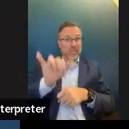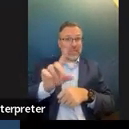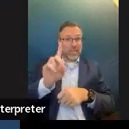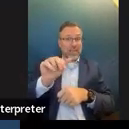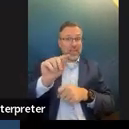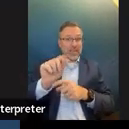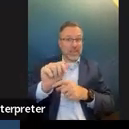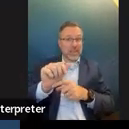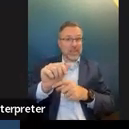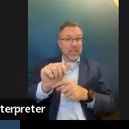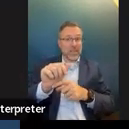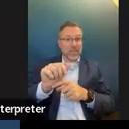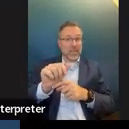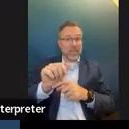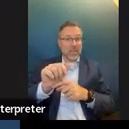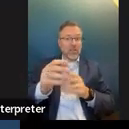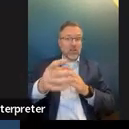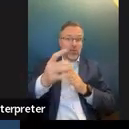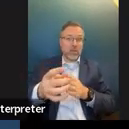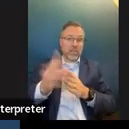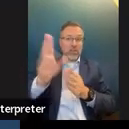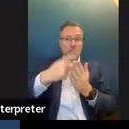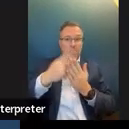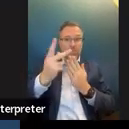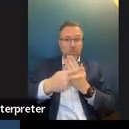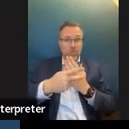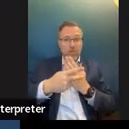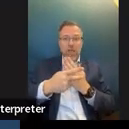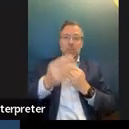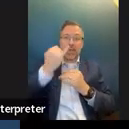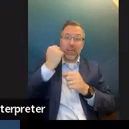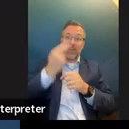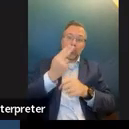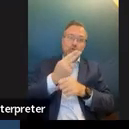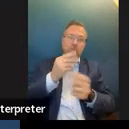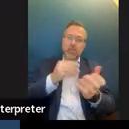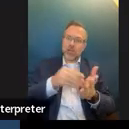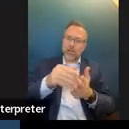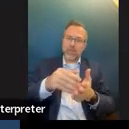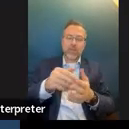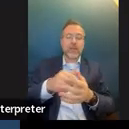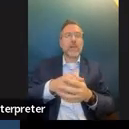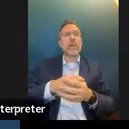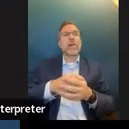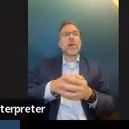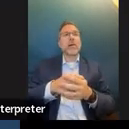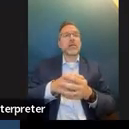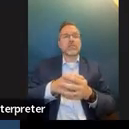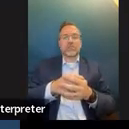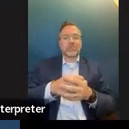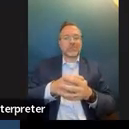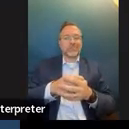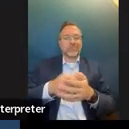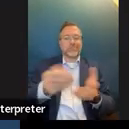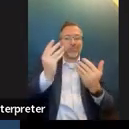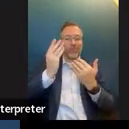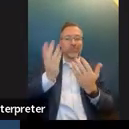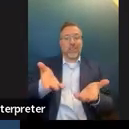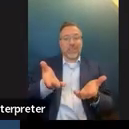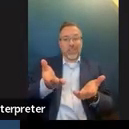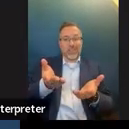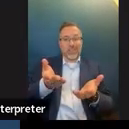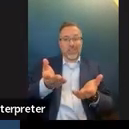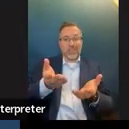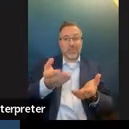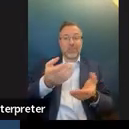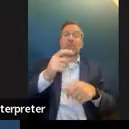to drive your programming and looking at it a lot, often, it's at your fingertips. And when it comes time to do